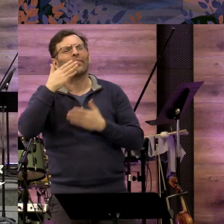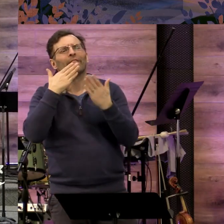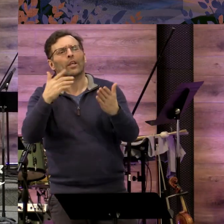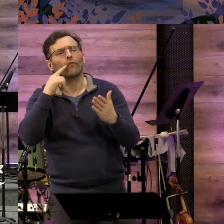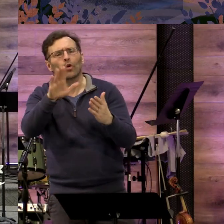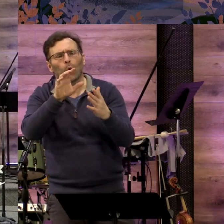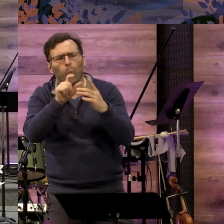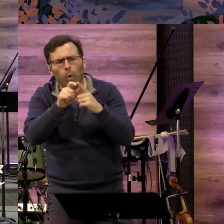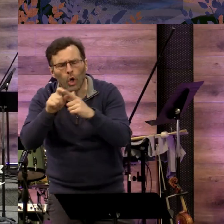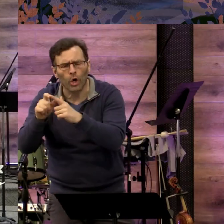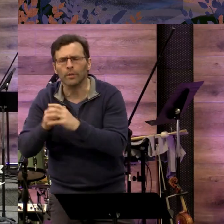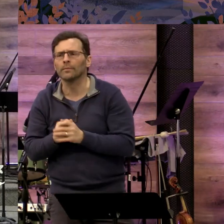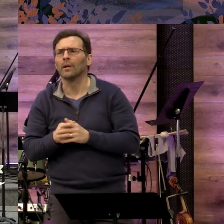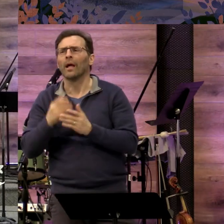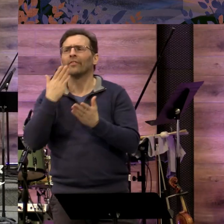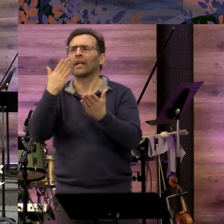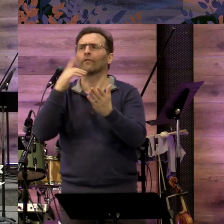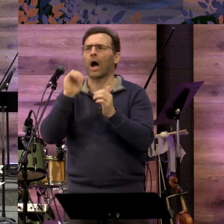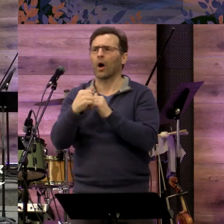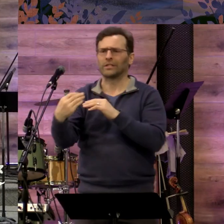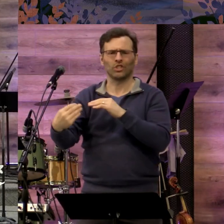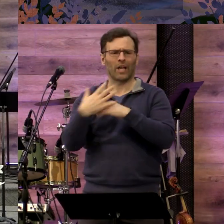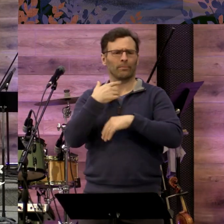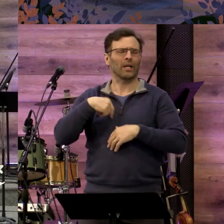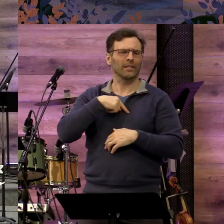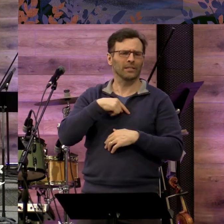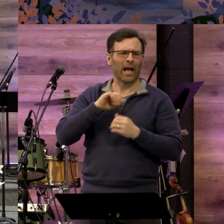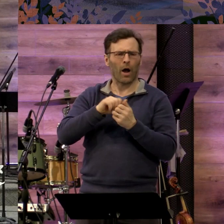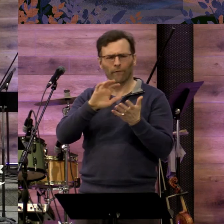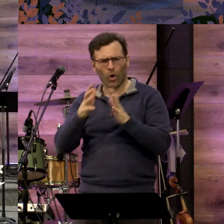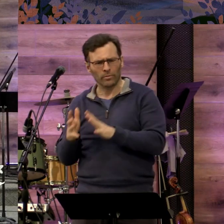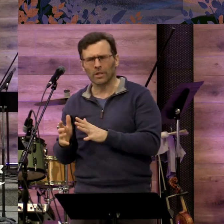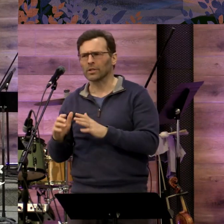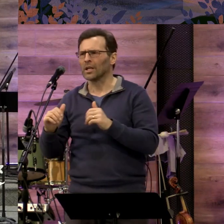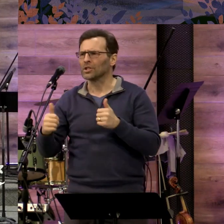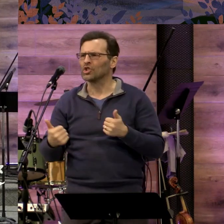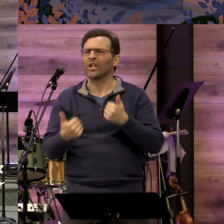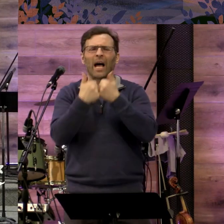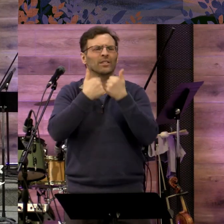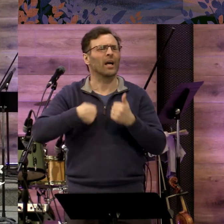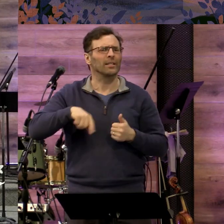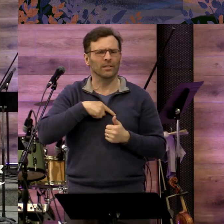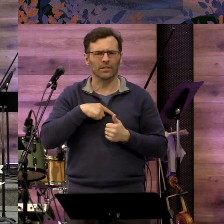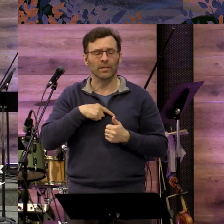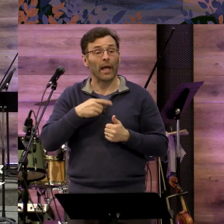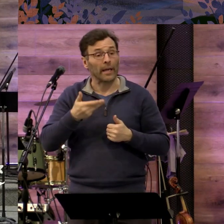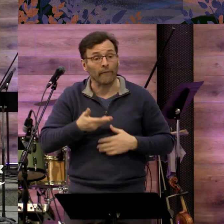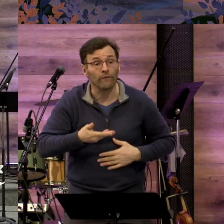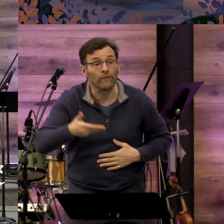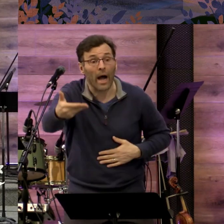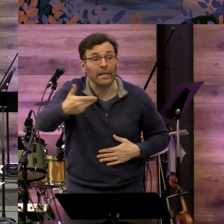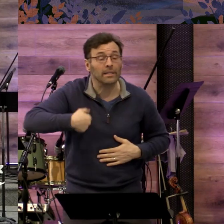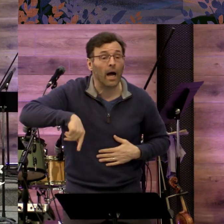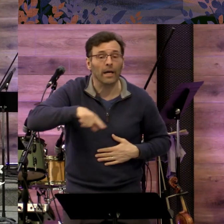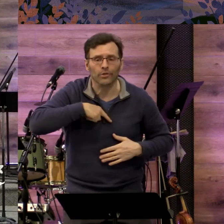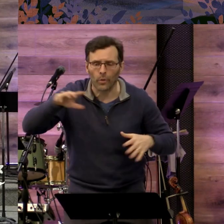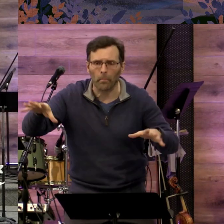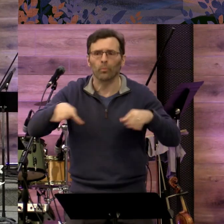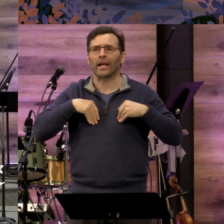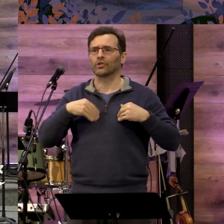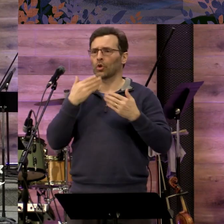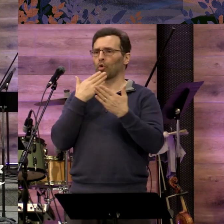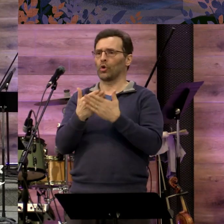word. Thank you for how it shapes us, informs us, it provokes us, it challenges us, and it invites us to embrace the good